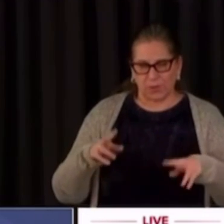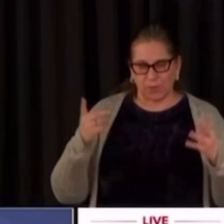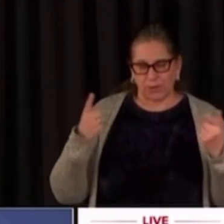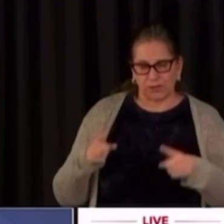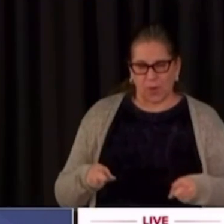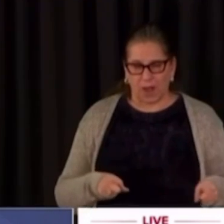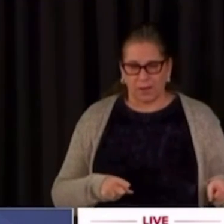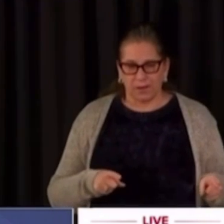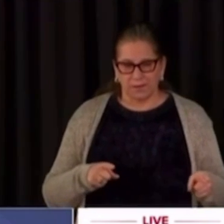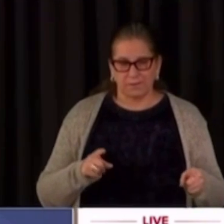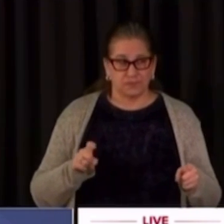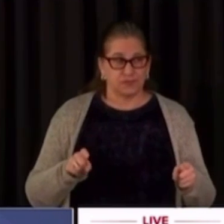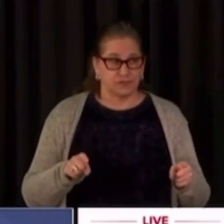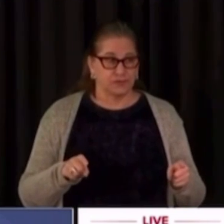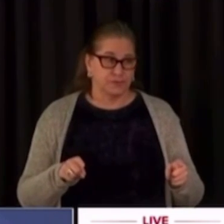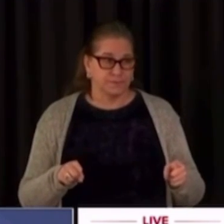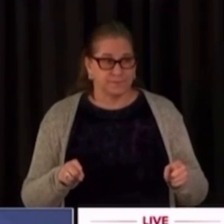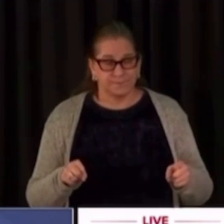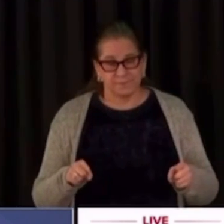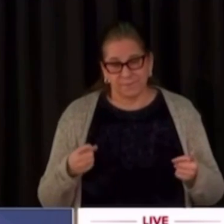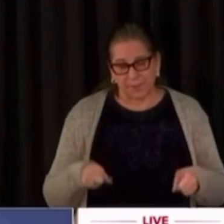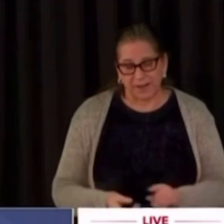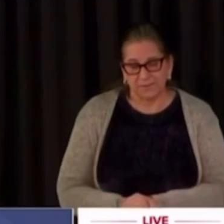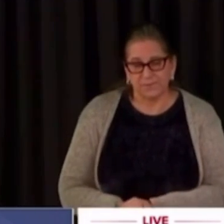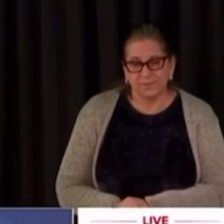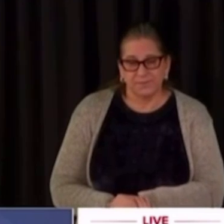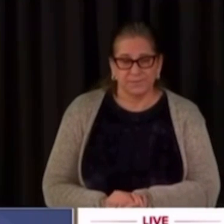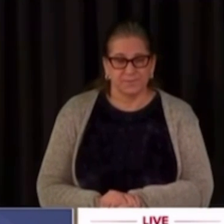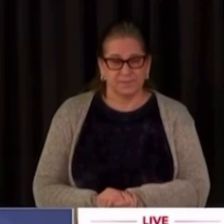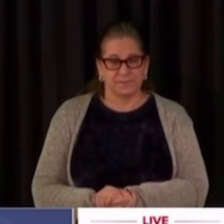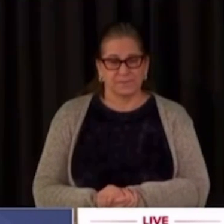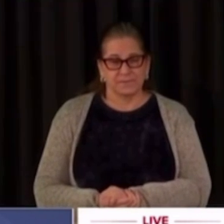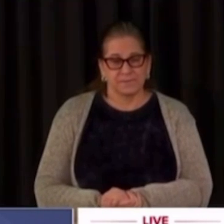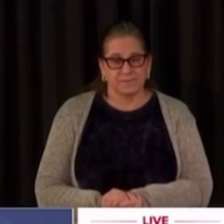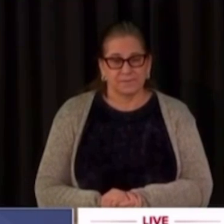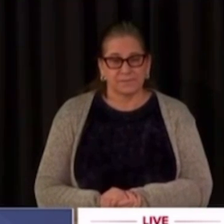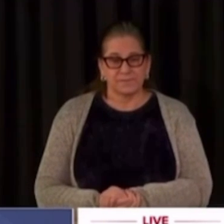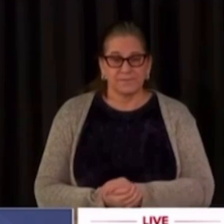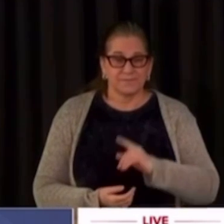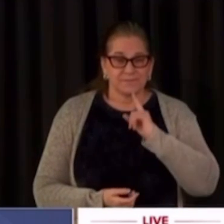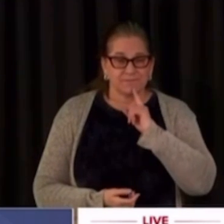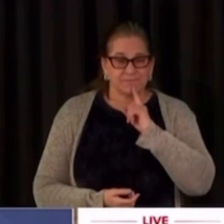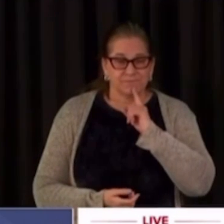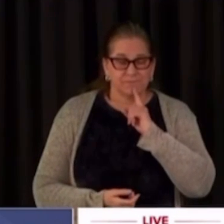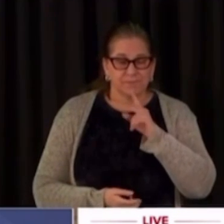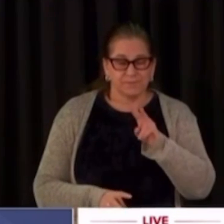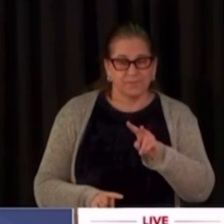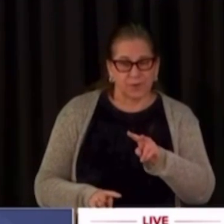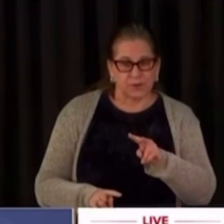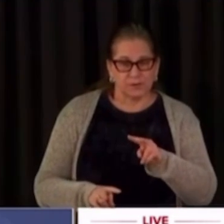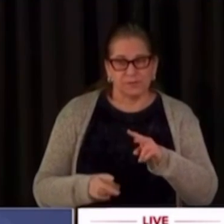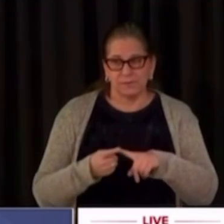should have happened. And we are very much looking forward to those